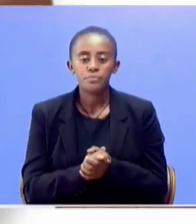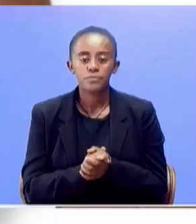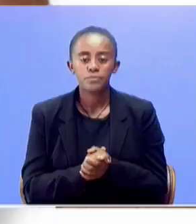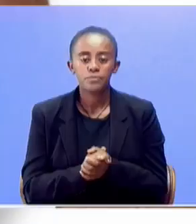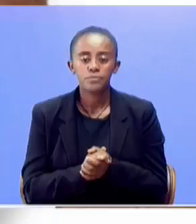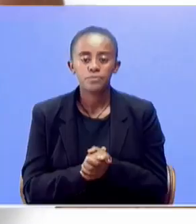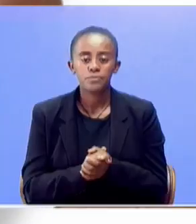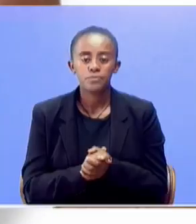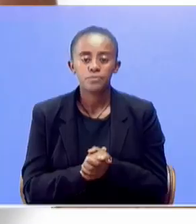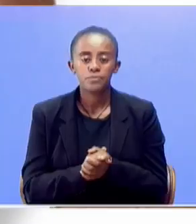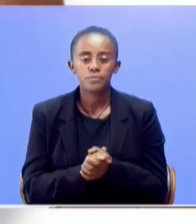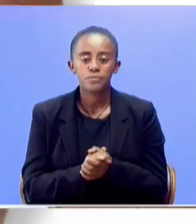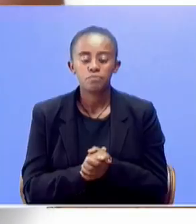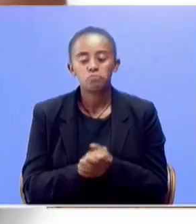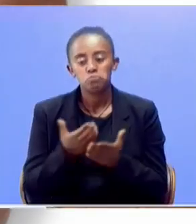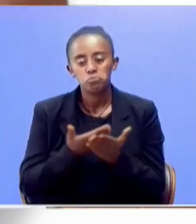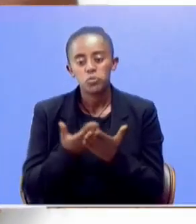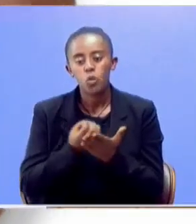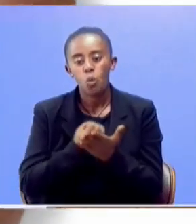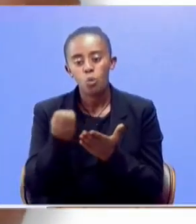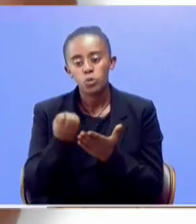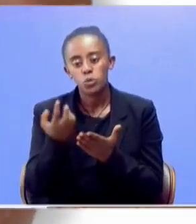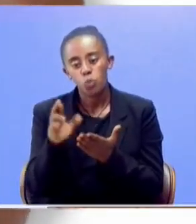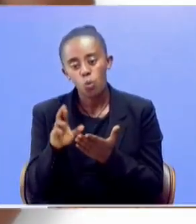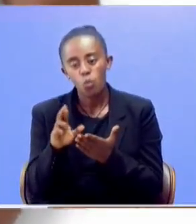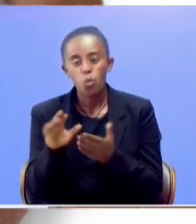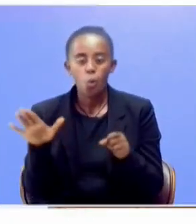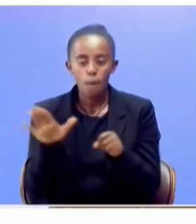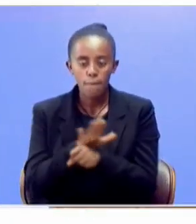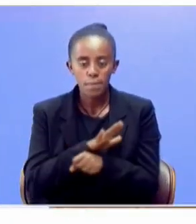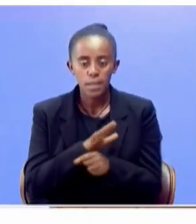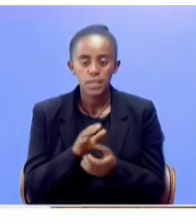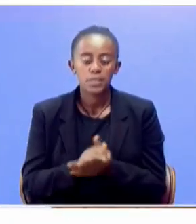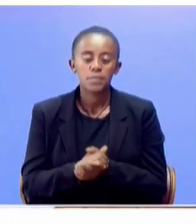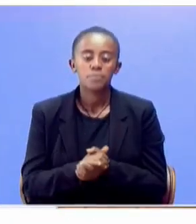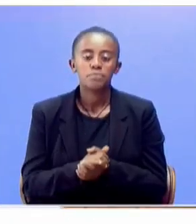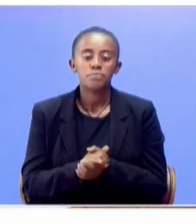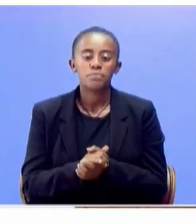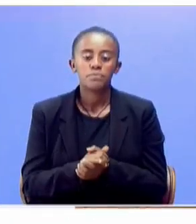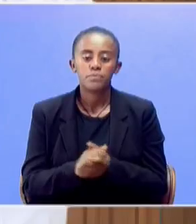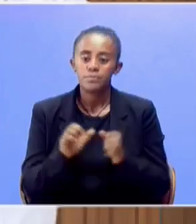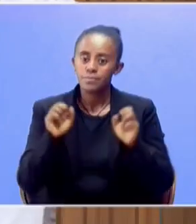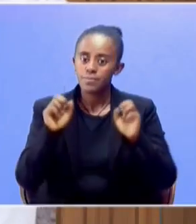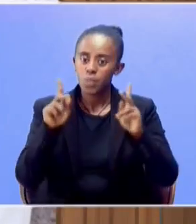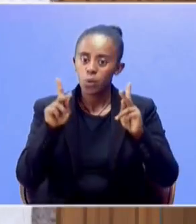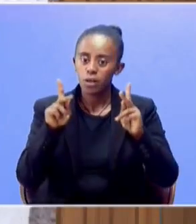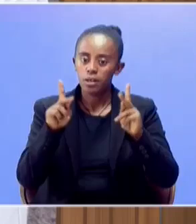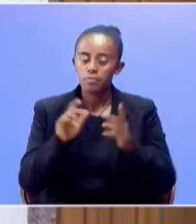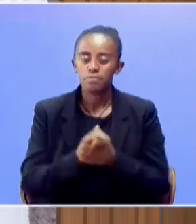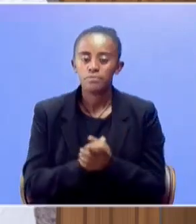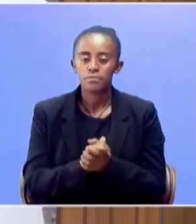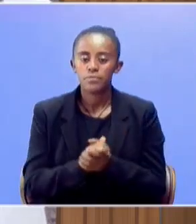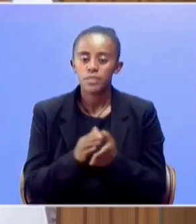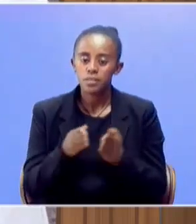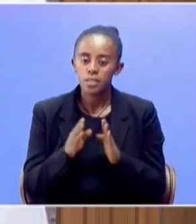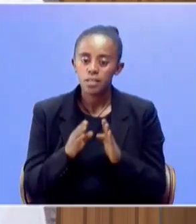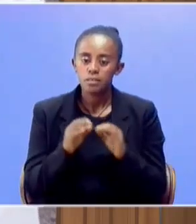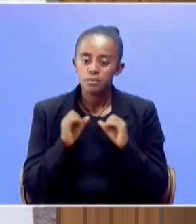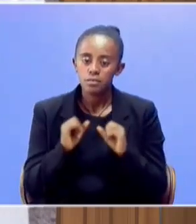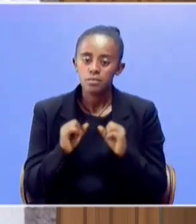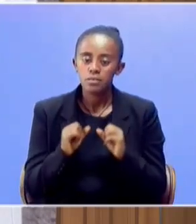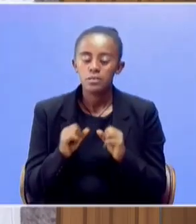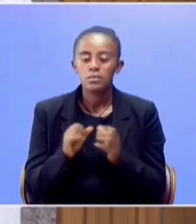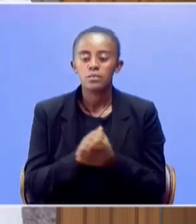there comes object or complement. Okay, let's come to